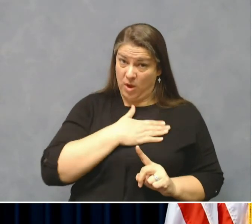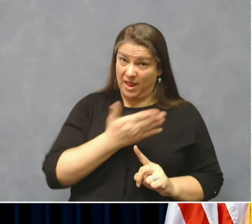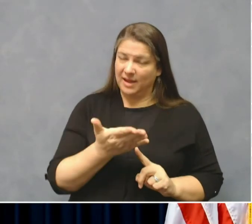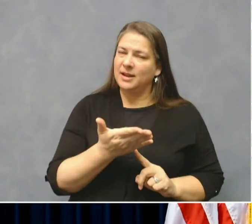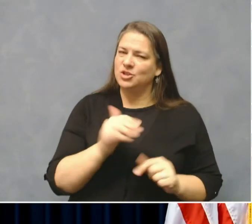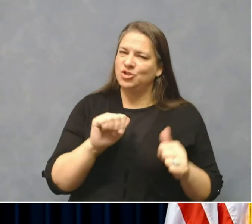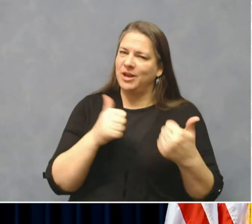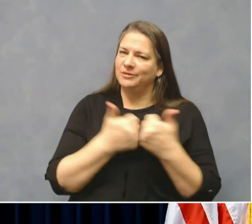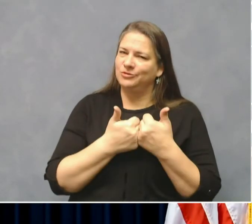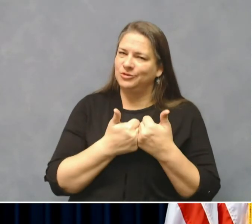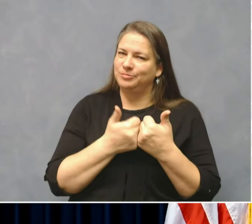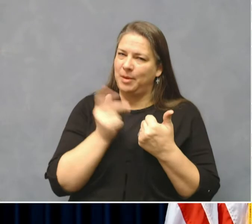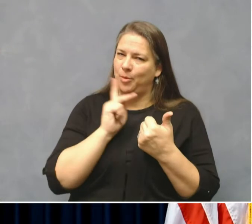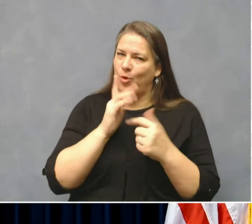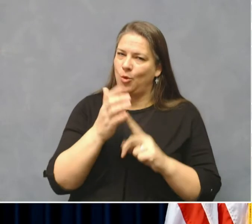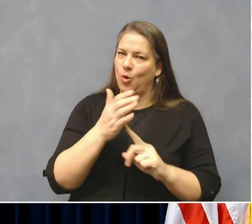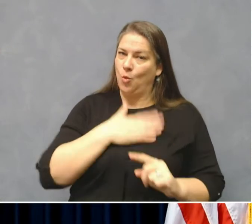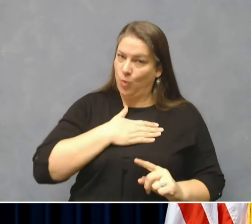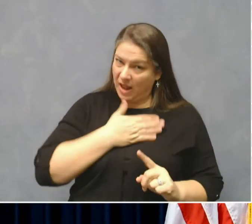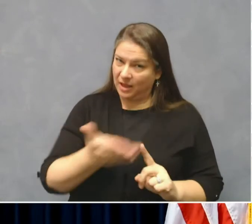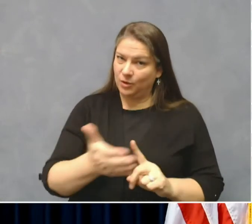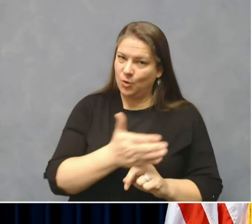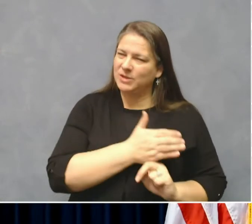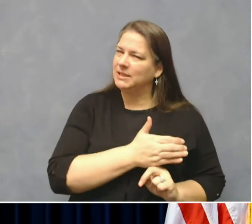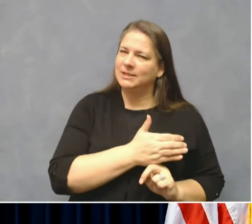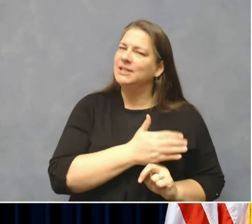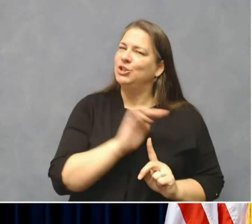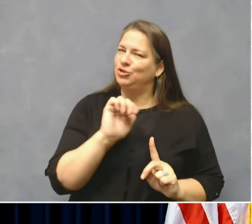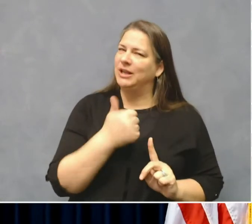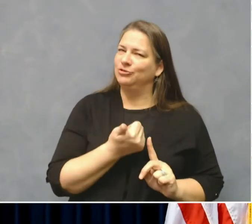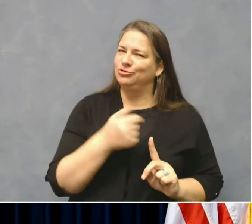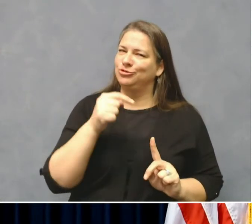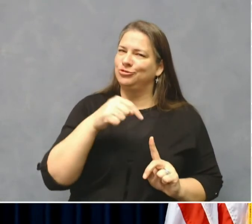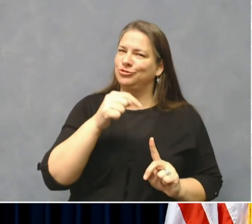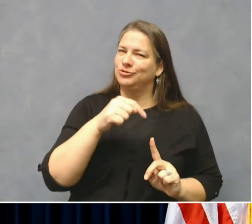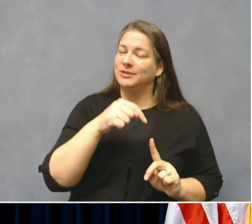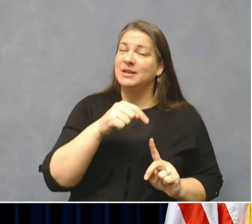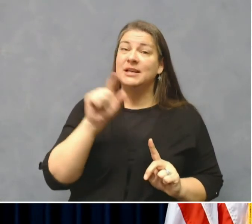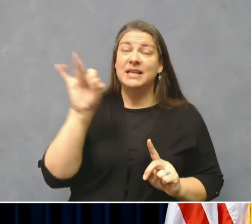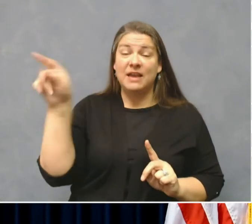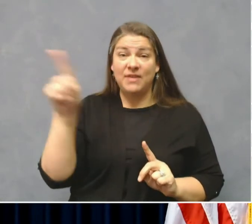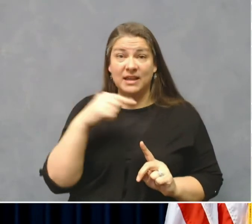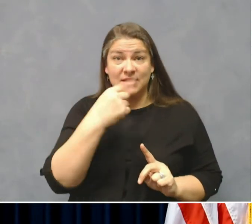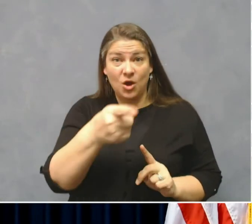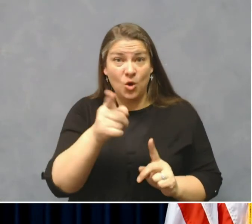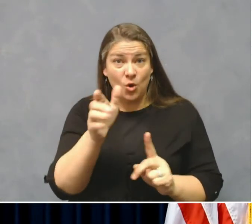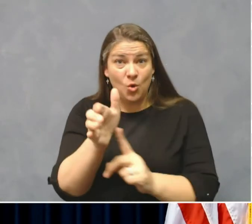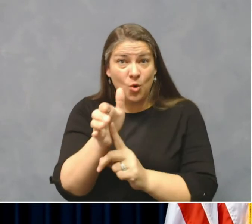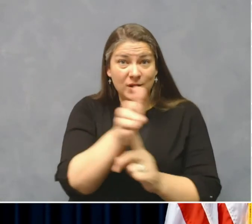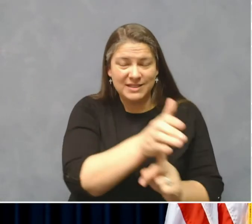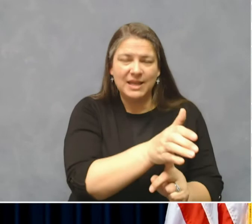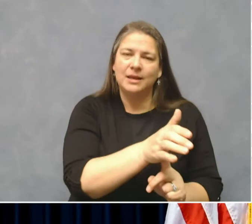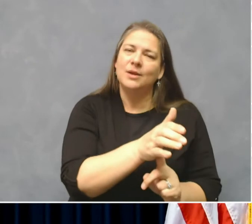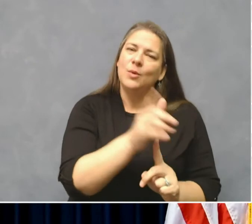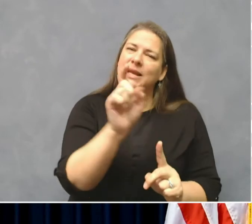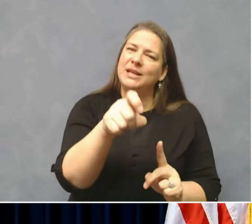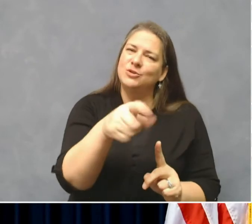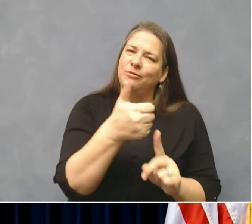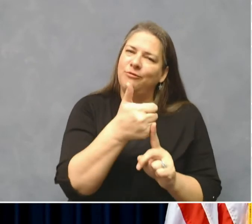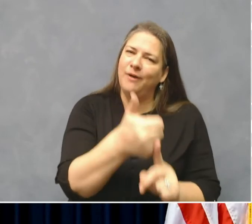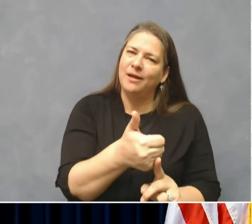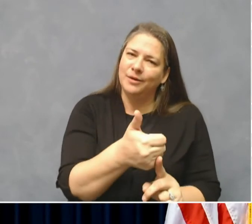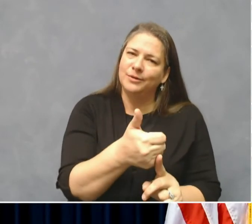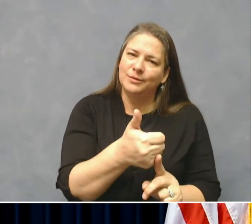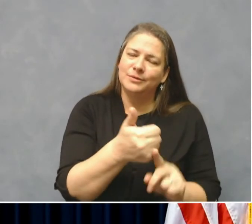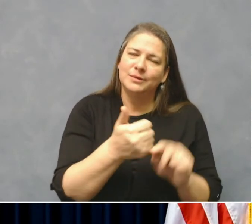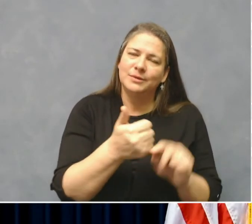people to quarantine when asked to. Do I believe that this could potentially increase compliance